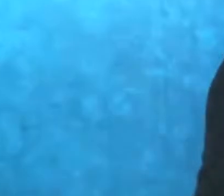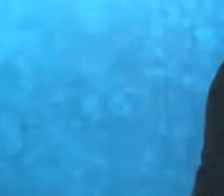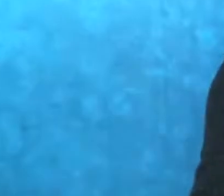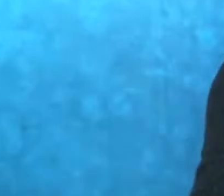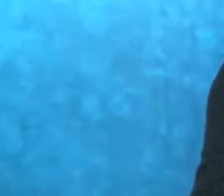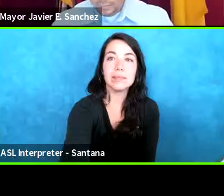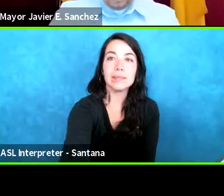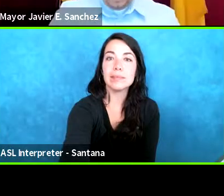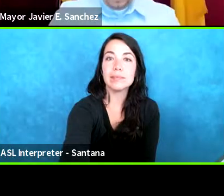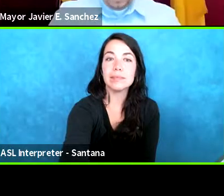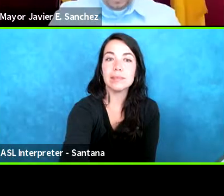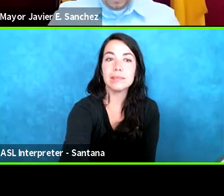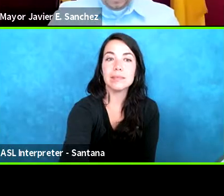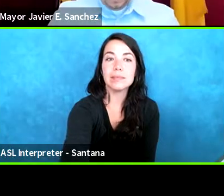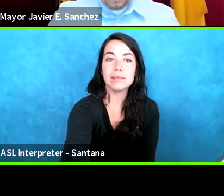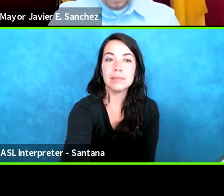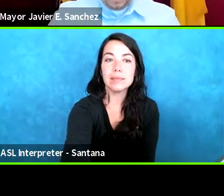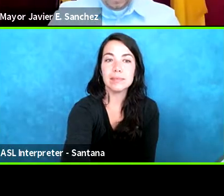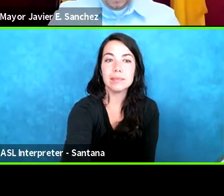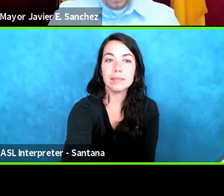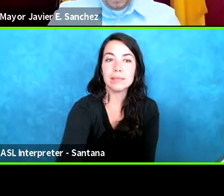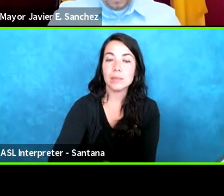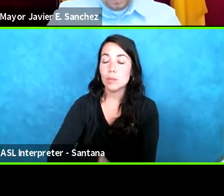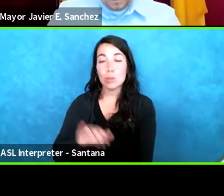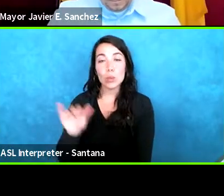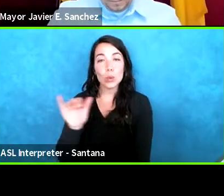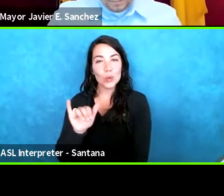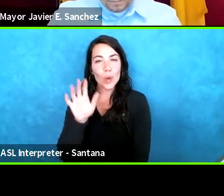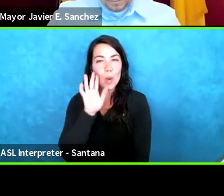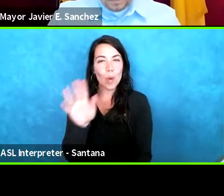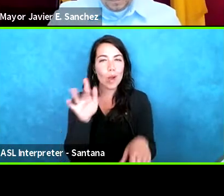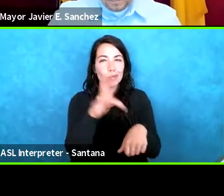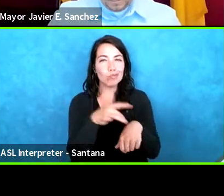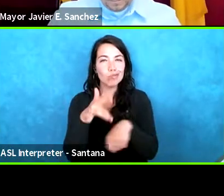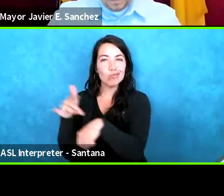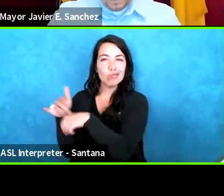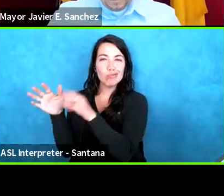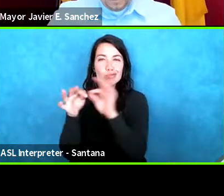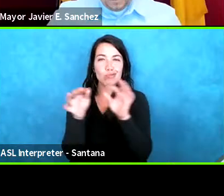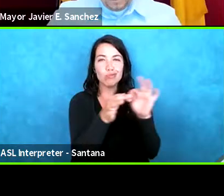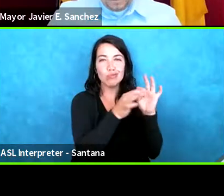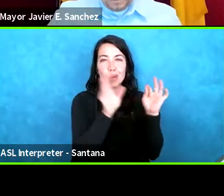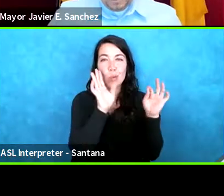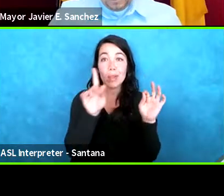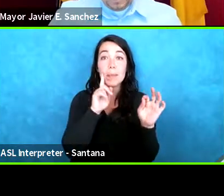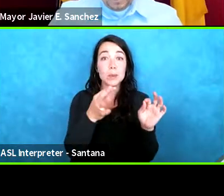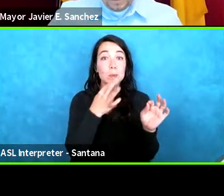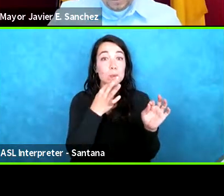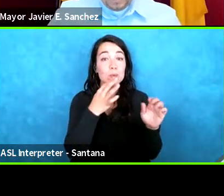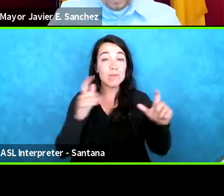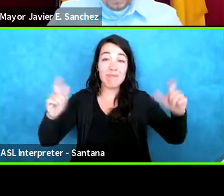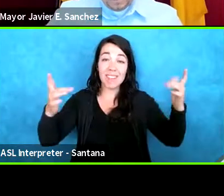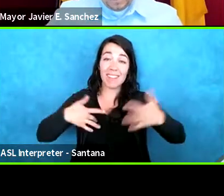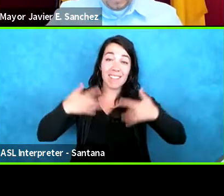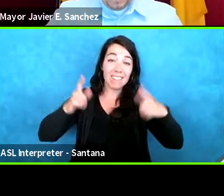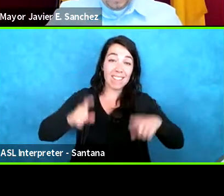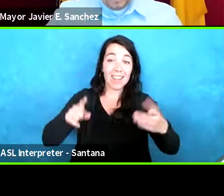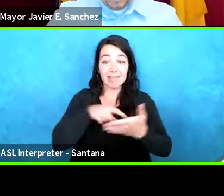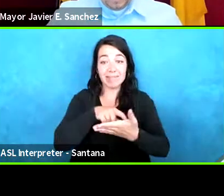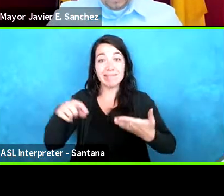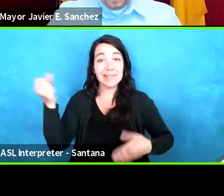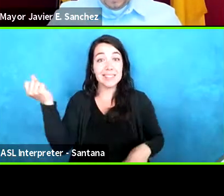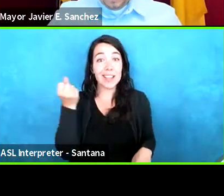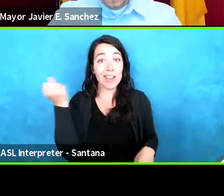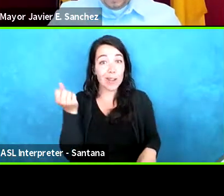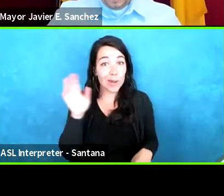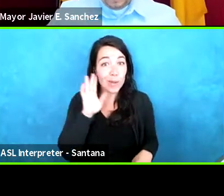touch base just shortly because I know that there's several that are going to be speaking on this, but we do have a big event coming into the city on Saturday,